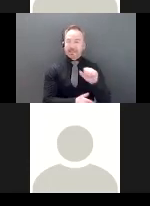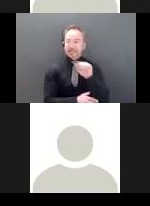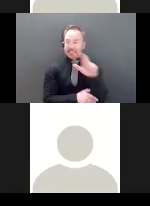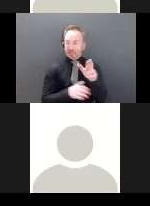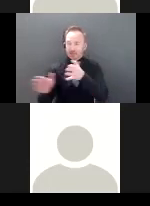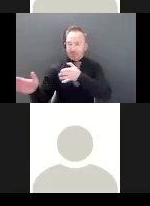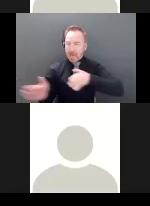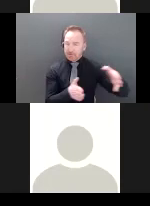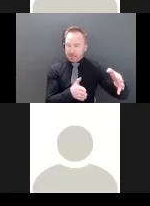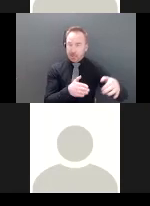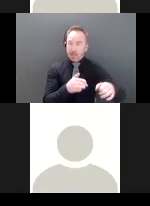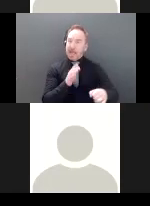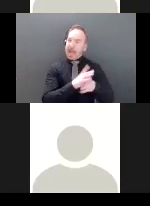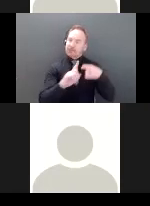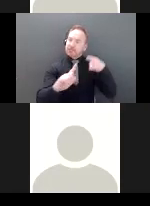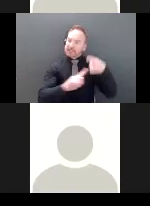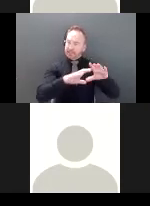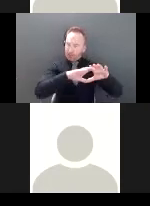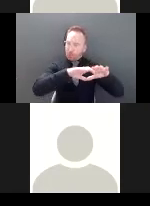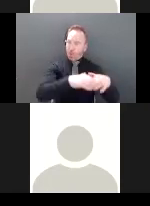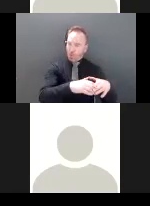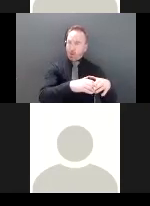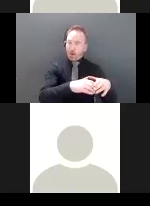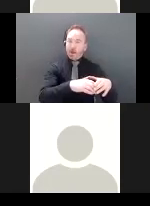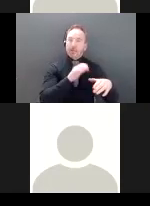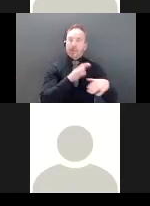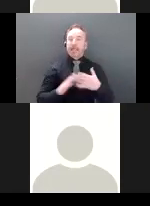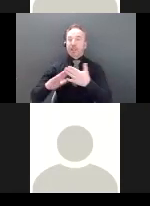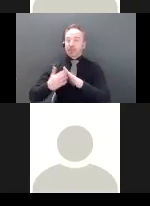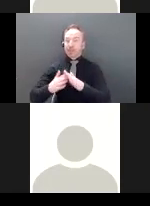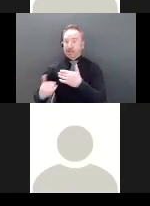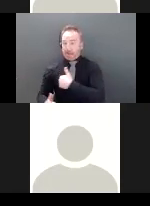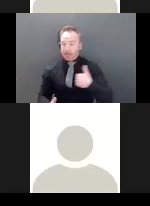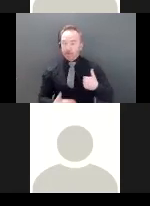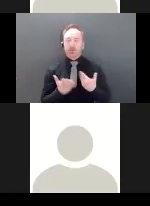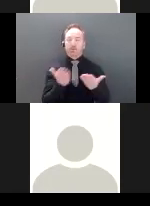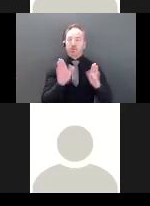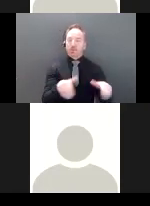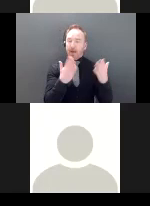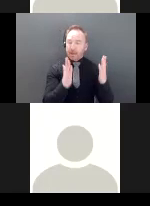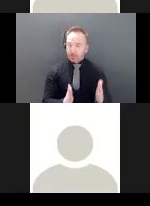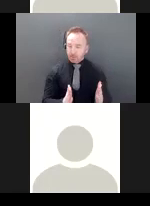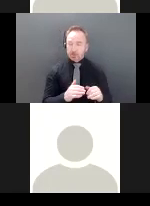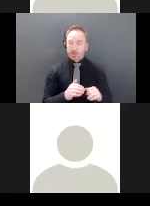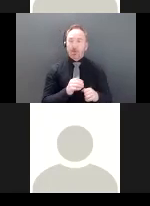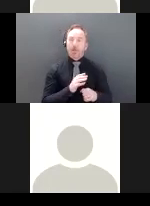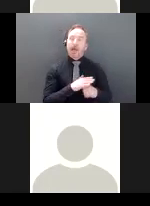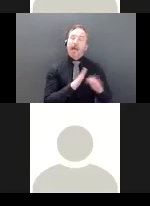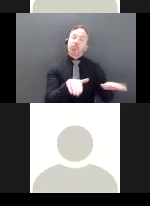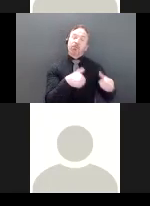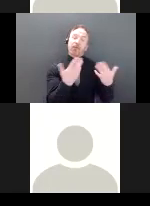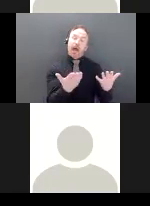target audience of community members and service providers, and also provided